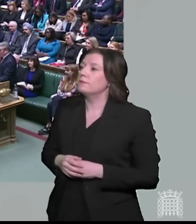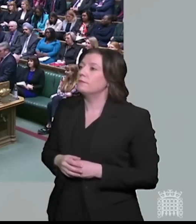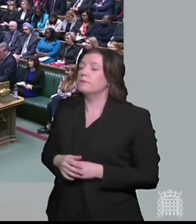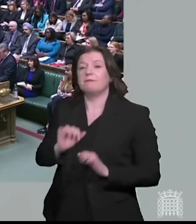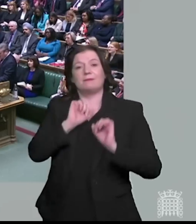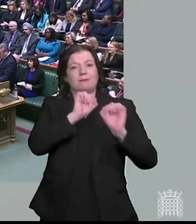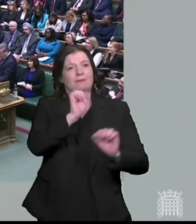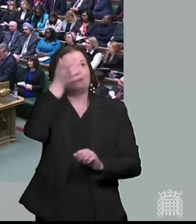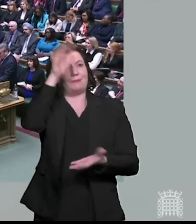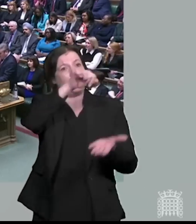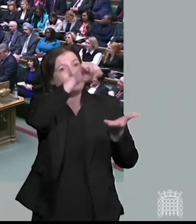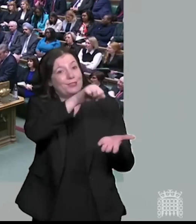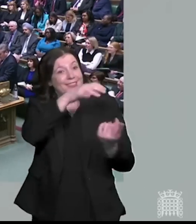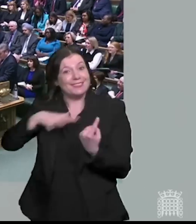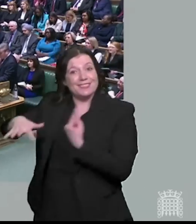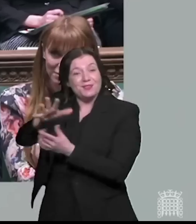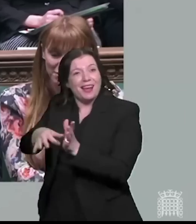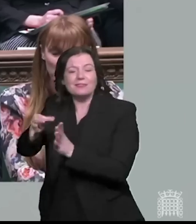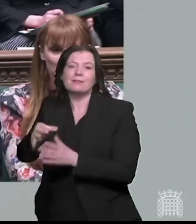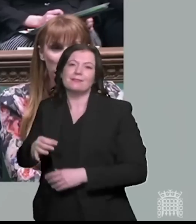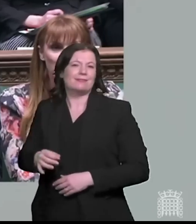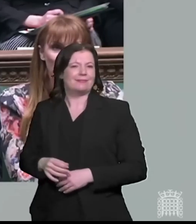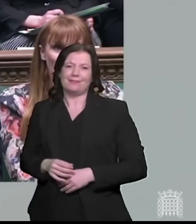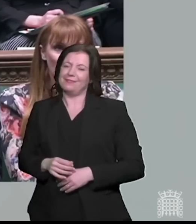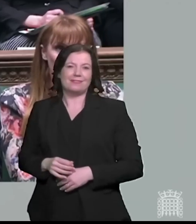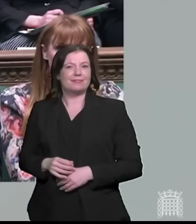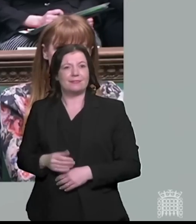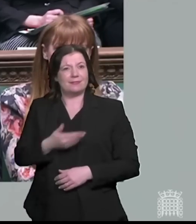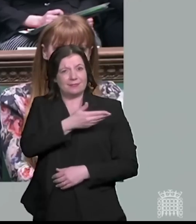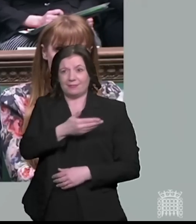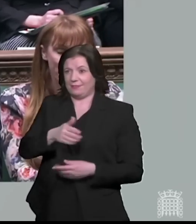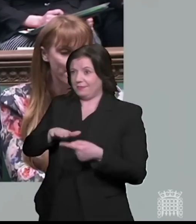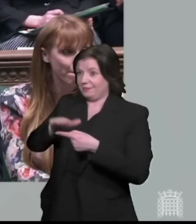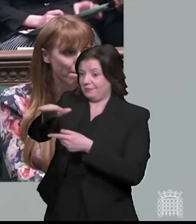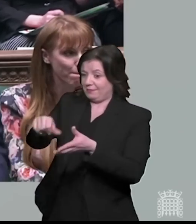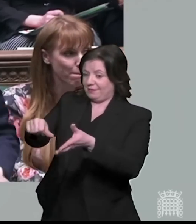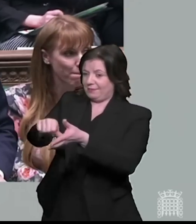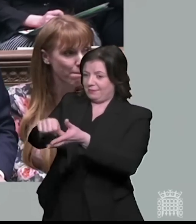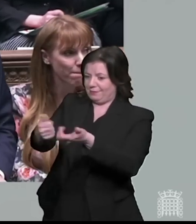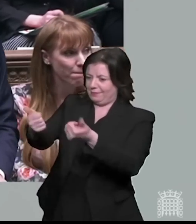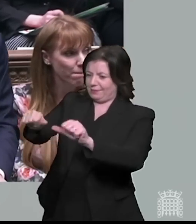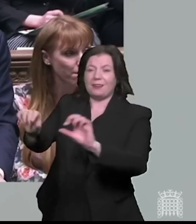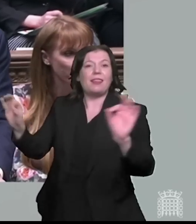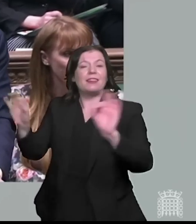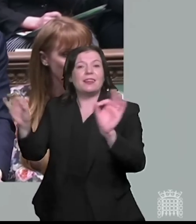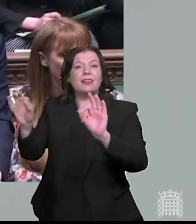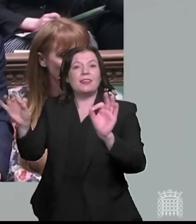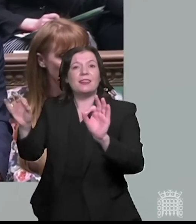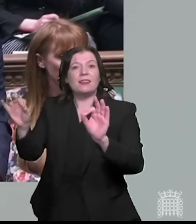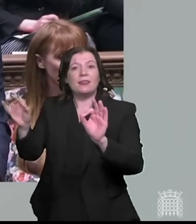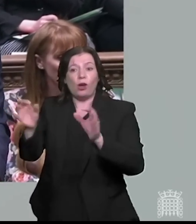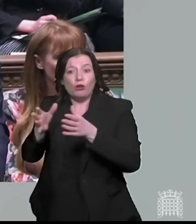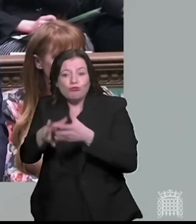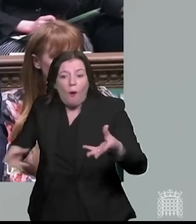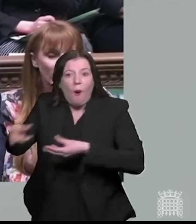Today's budget changes nothing. Again, we see a failure to grip the long-term challenges. No determination to create growth